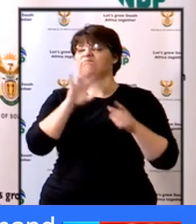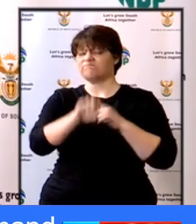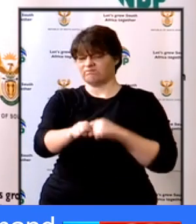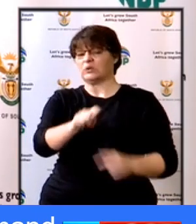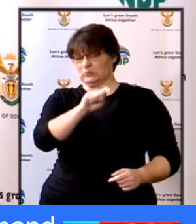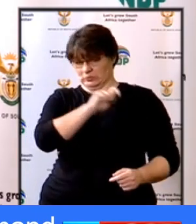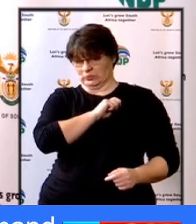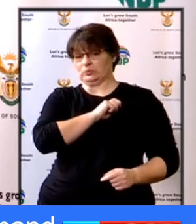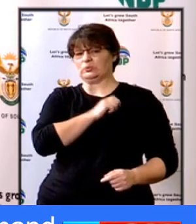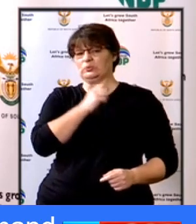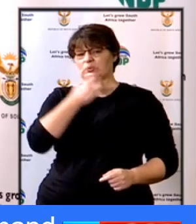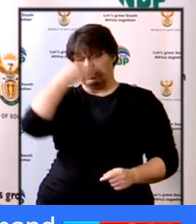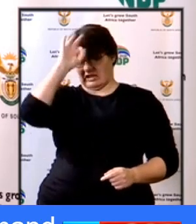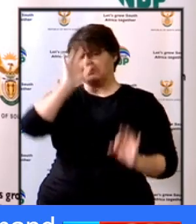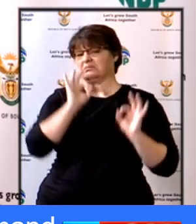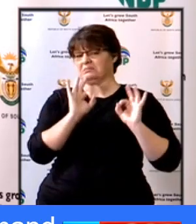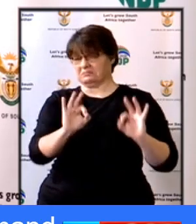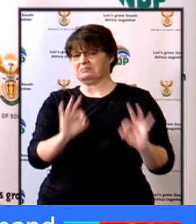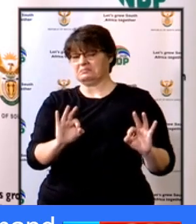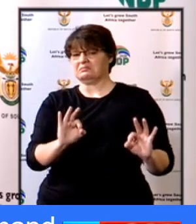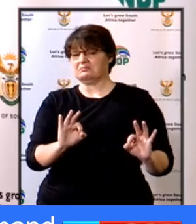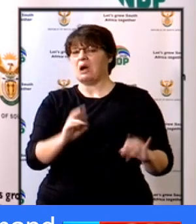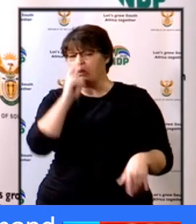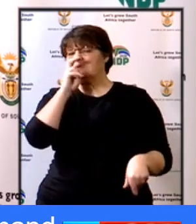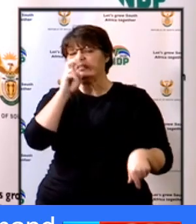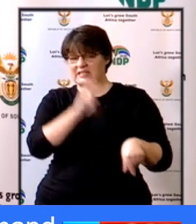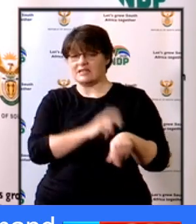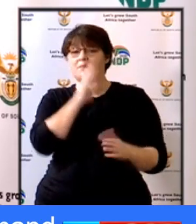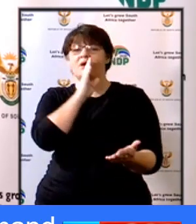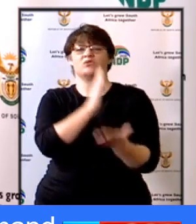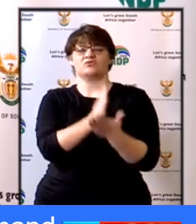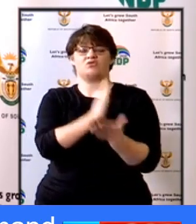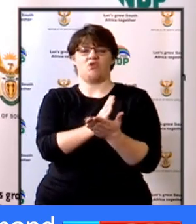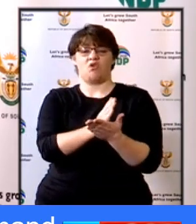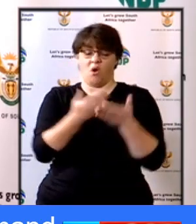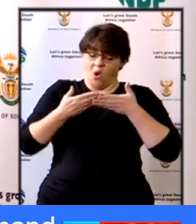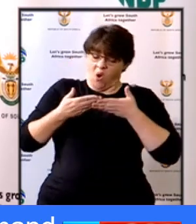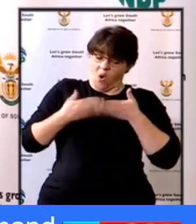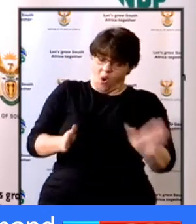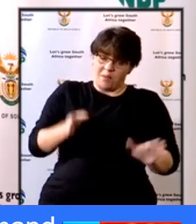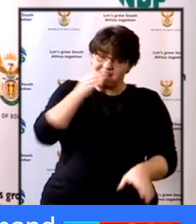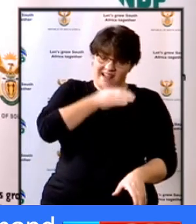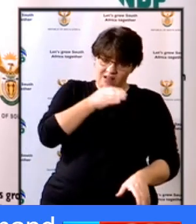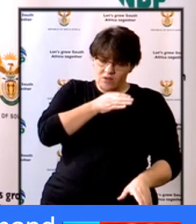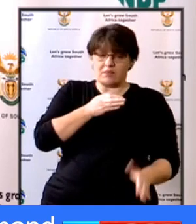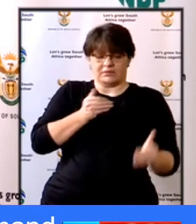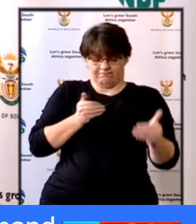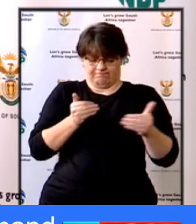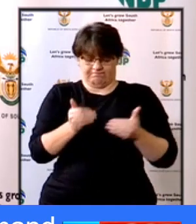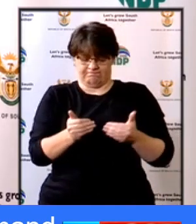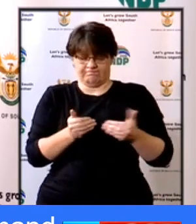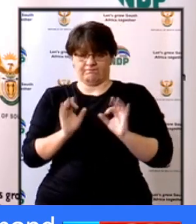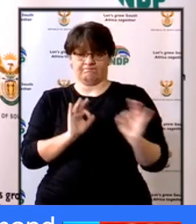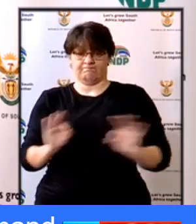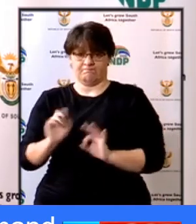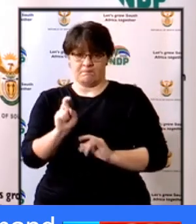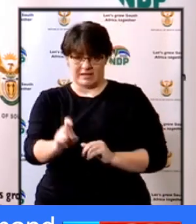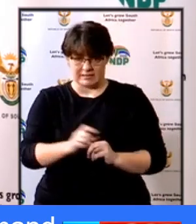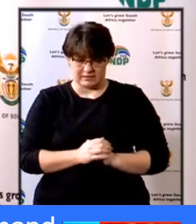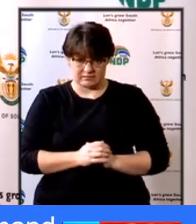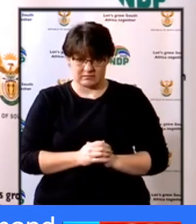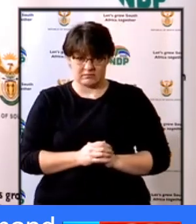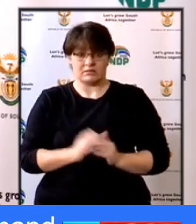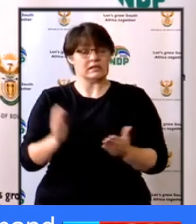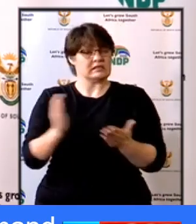were real, and that we needed to ensure that any reopening is managed very carefully. Of course, some of them would have